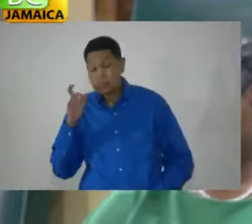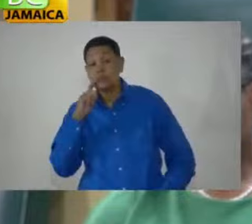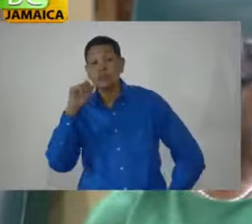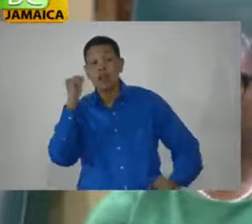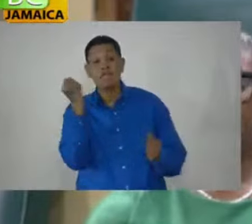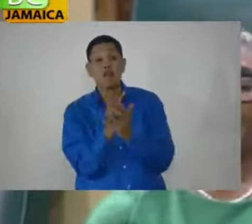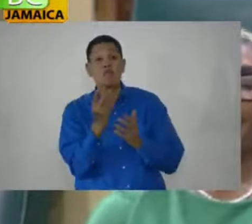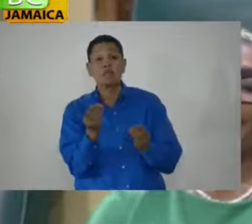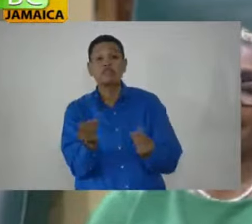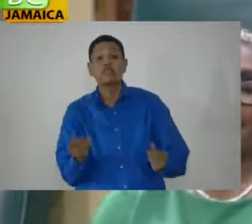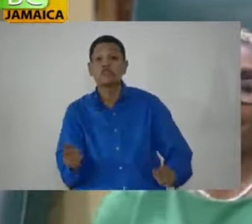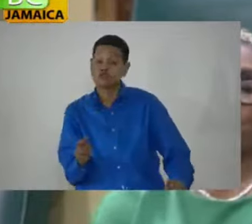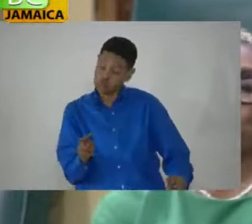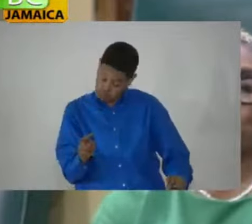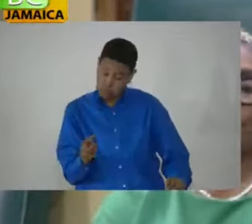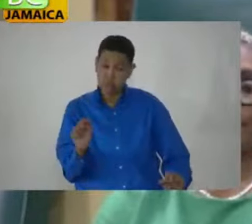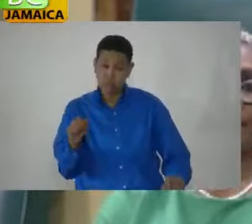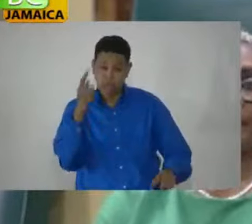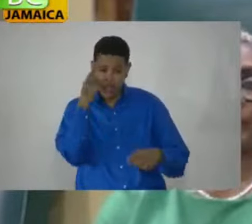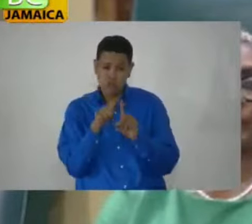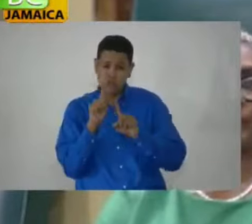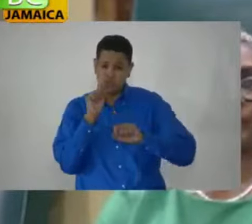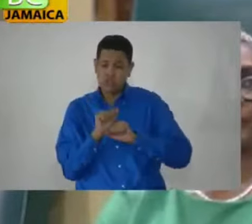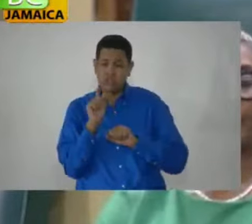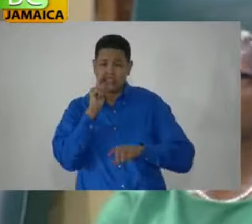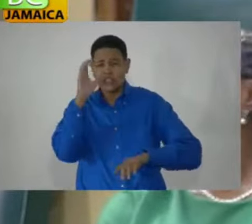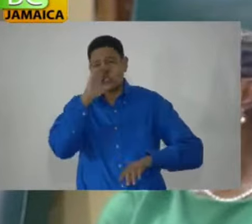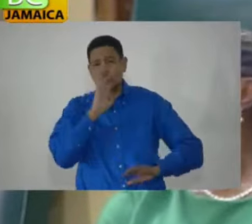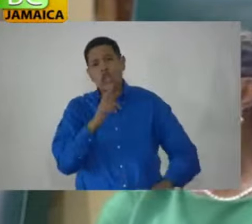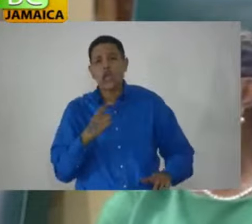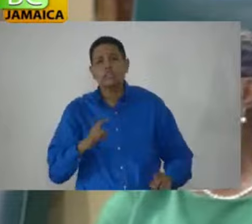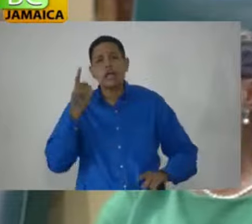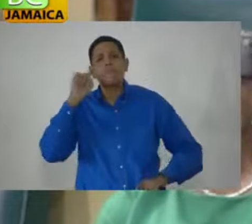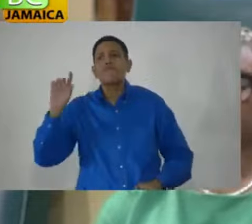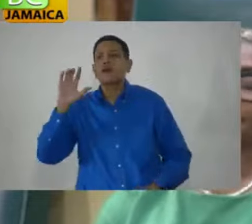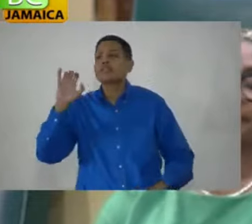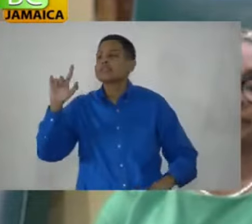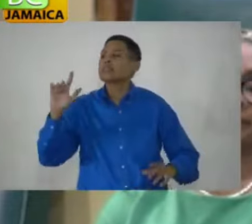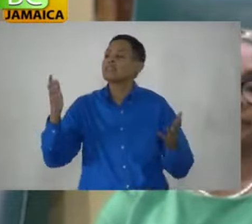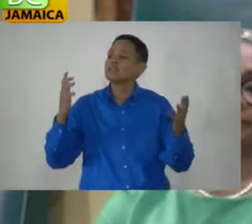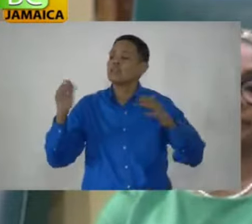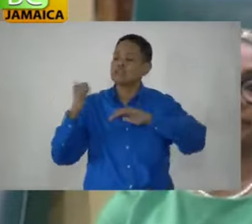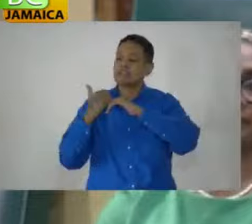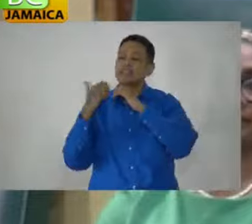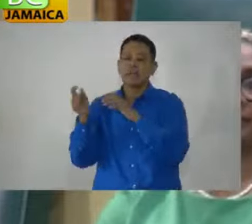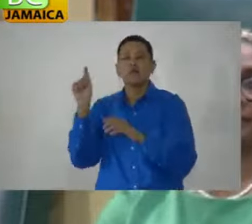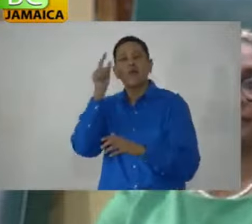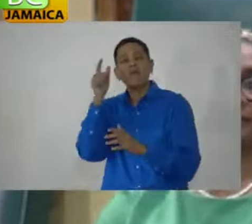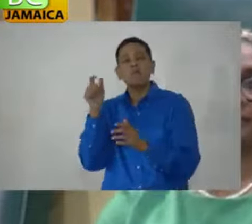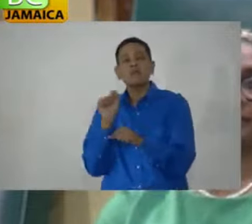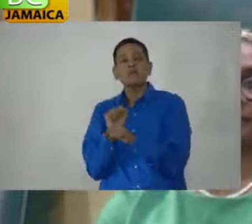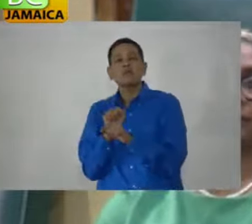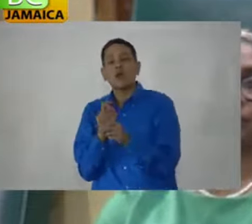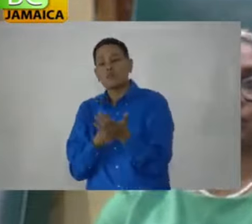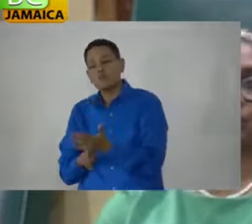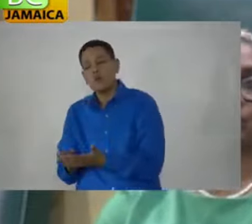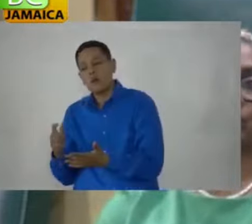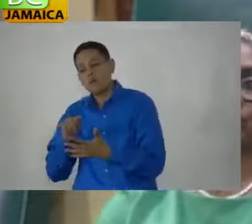affirmative resolution is therefore sought for the Civil Service Establishment